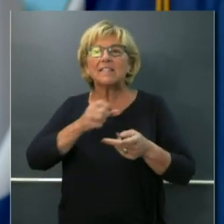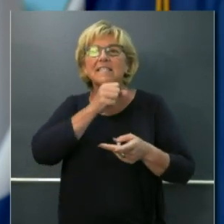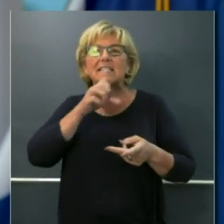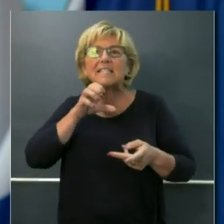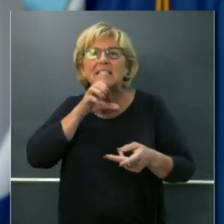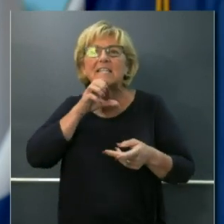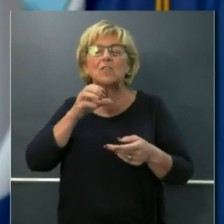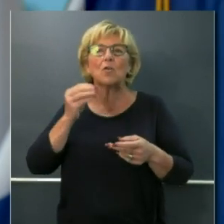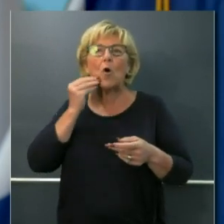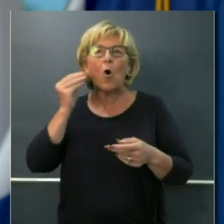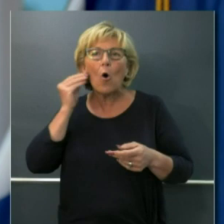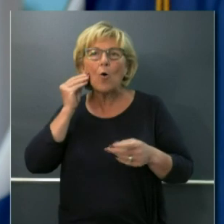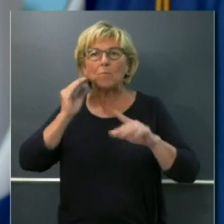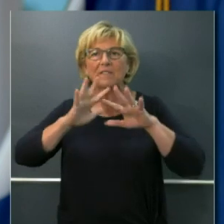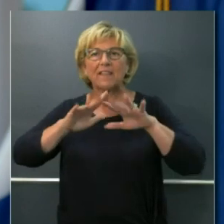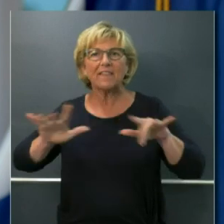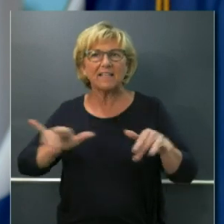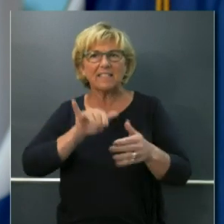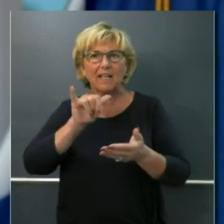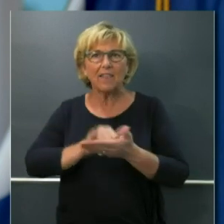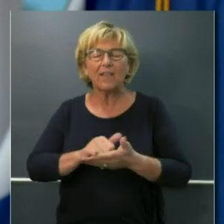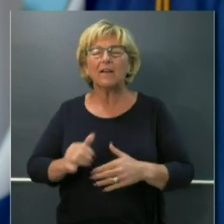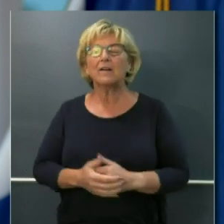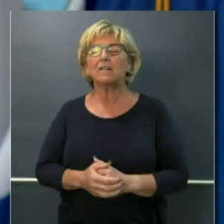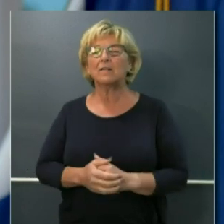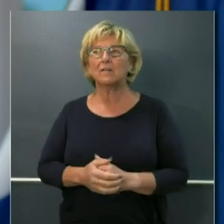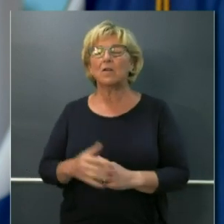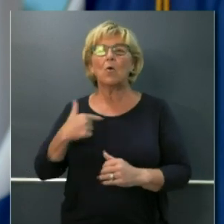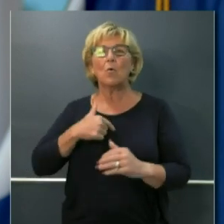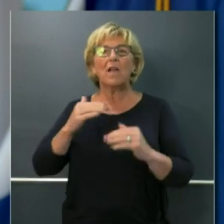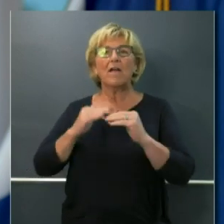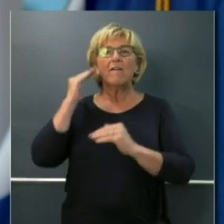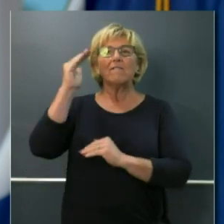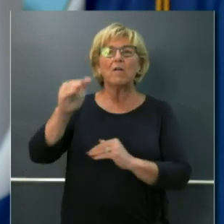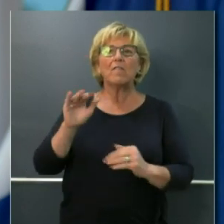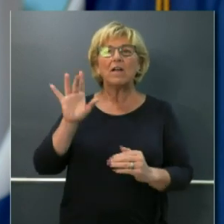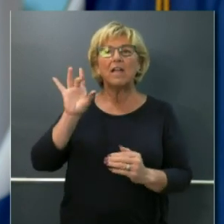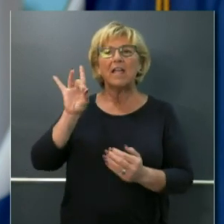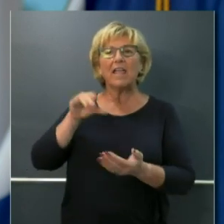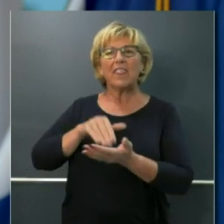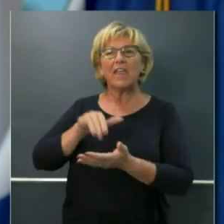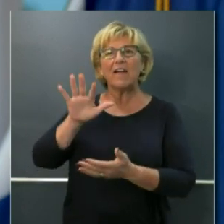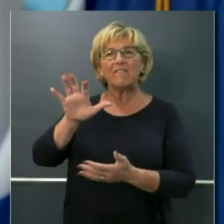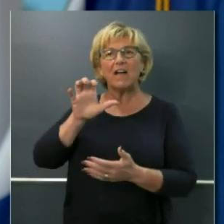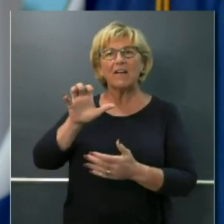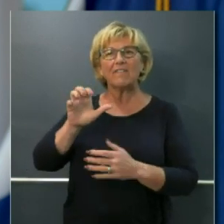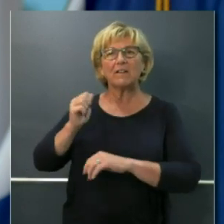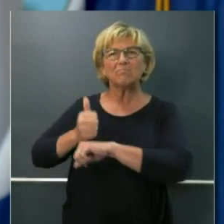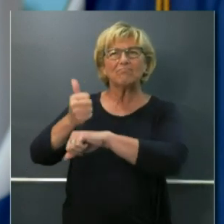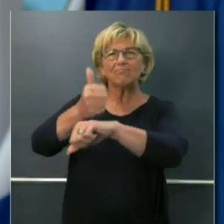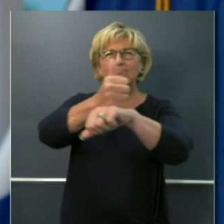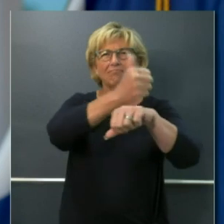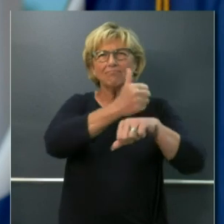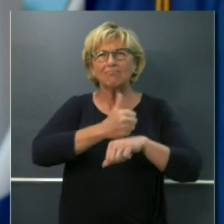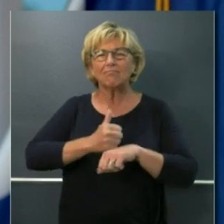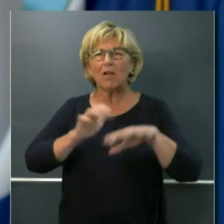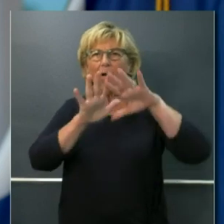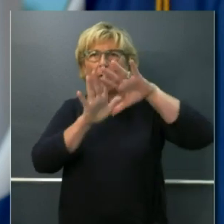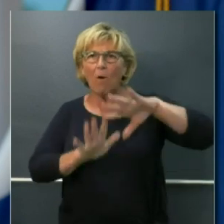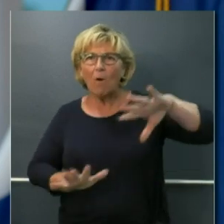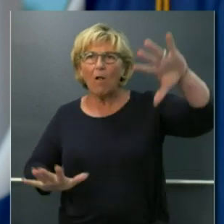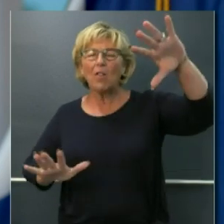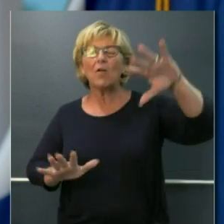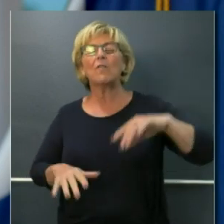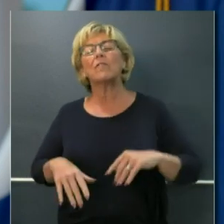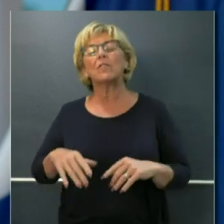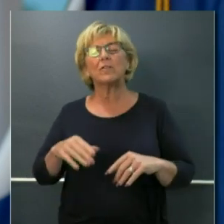licensed facilities throughout the state of California. We have well in excess of 8,500 of these facilities in the state. The SNFs, the